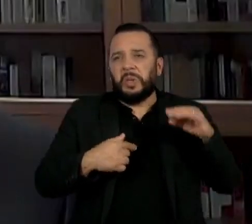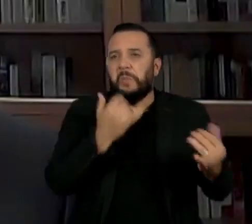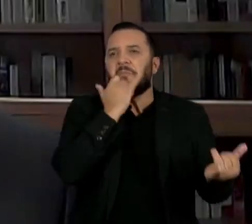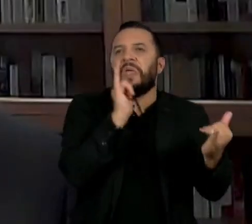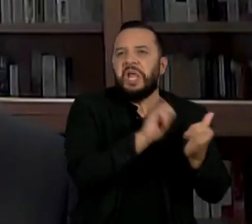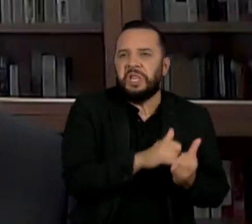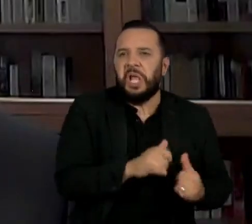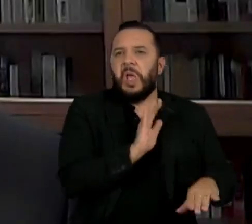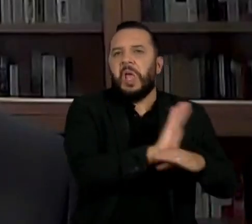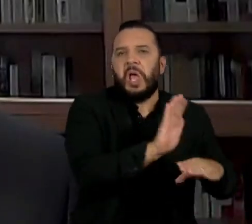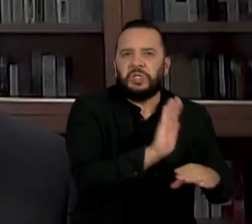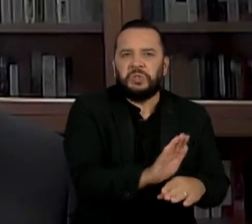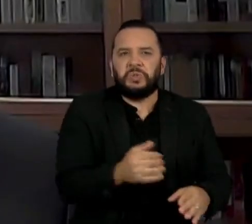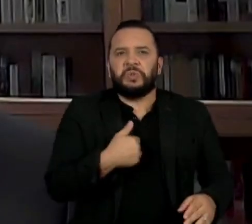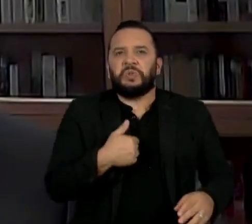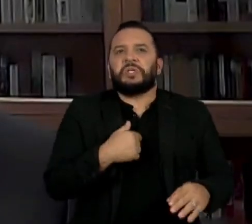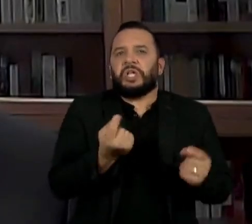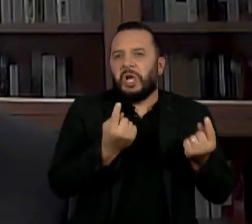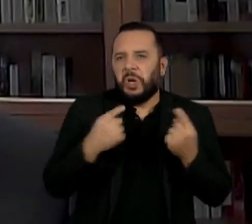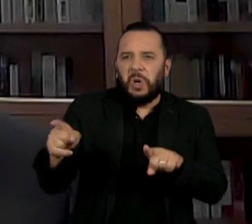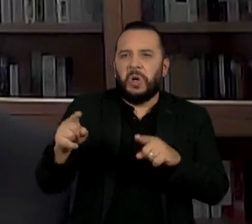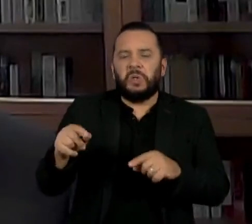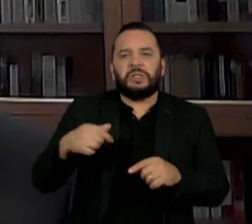anti-feminist, anti-choice,